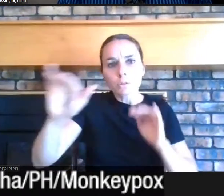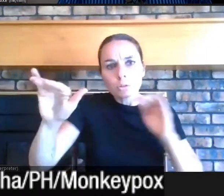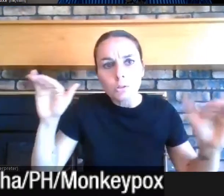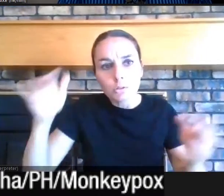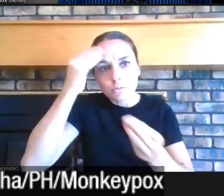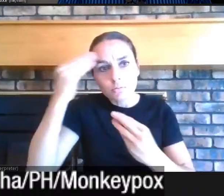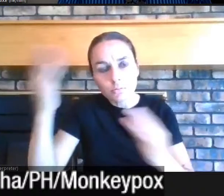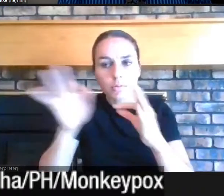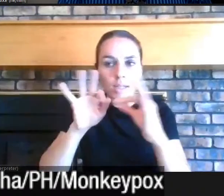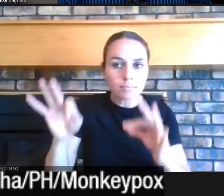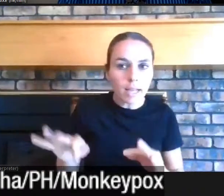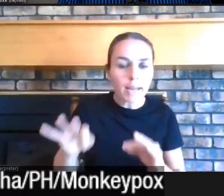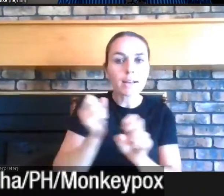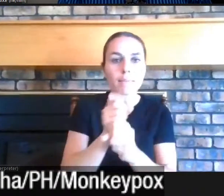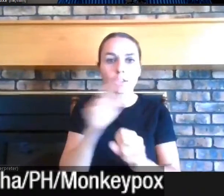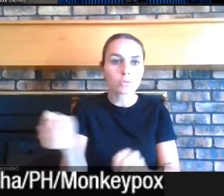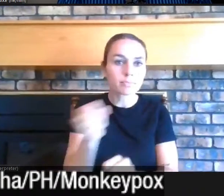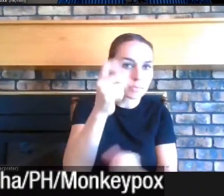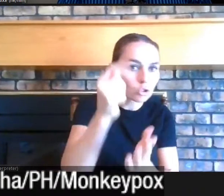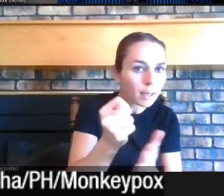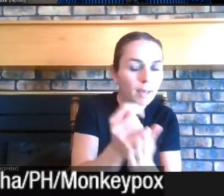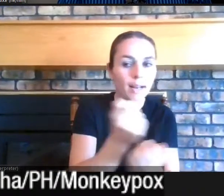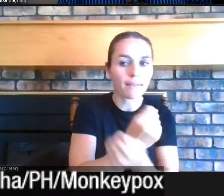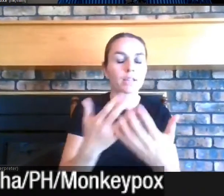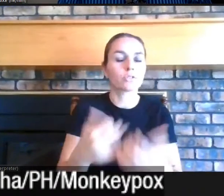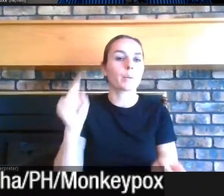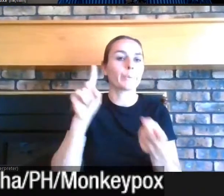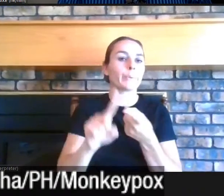treatment, and to stop the spread in this community.